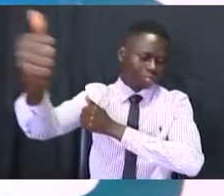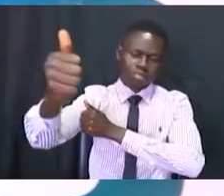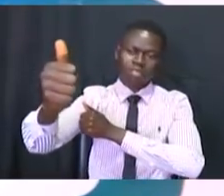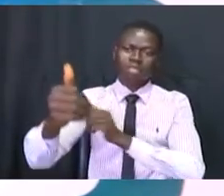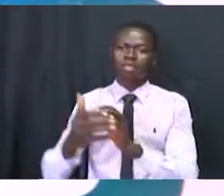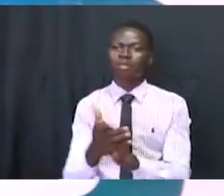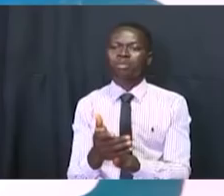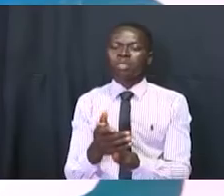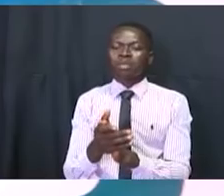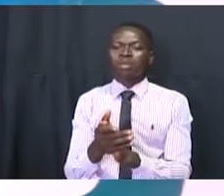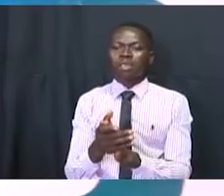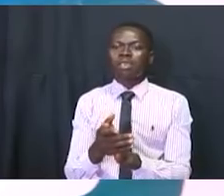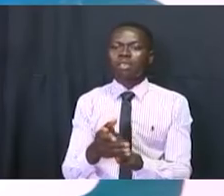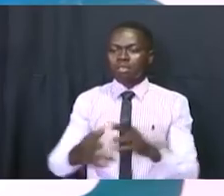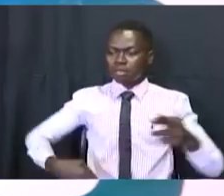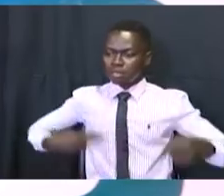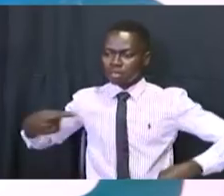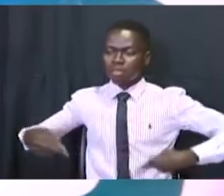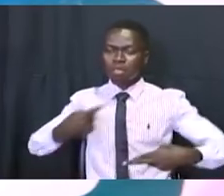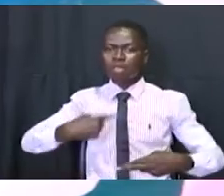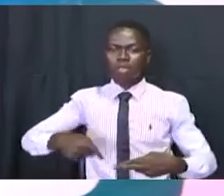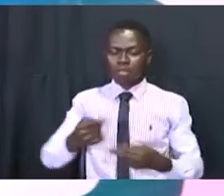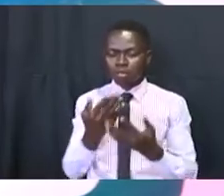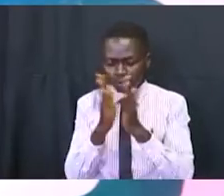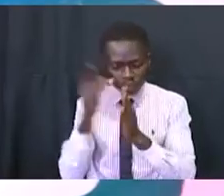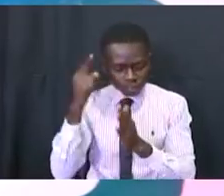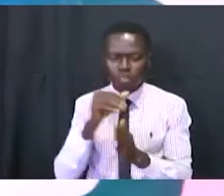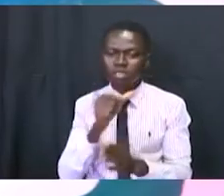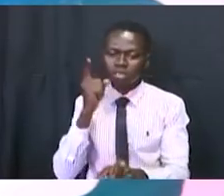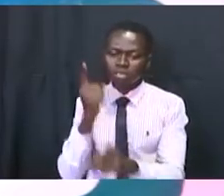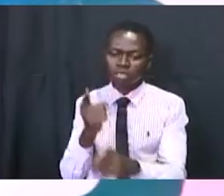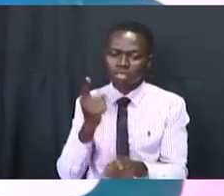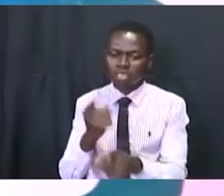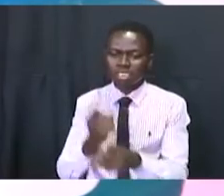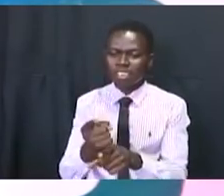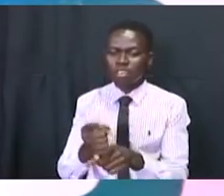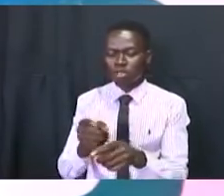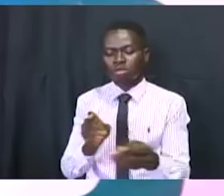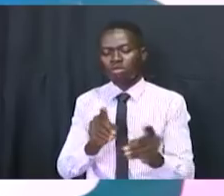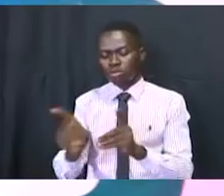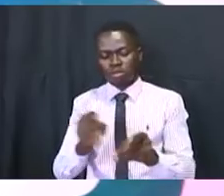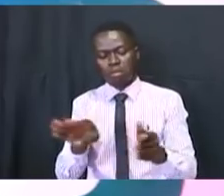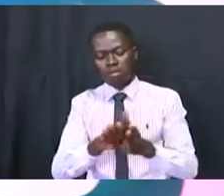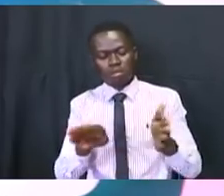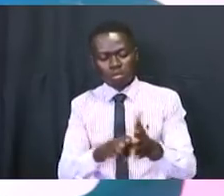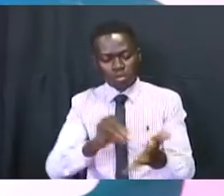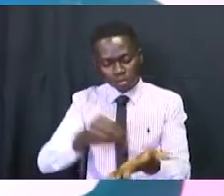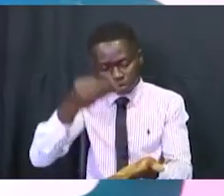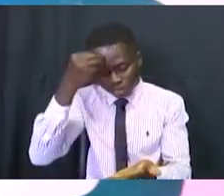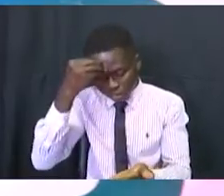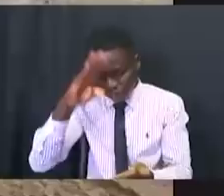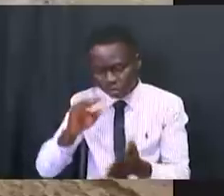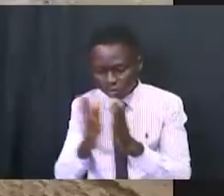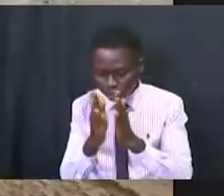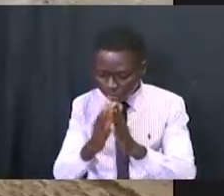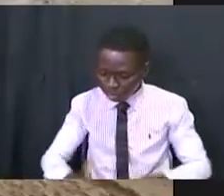The revival we are praying for, ladies and gentlemen, is not just renewal of Bible study and our prayer lives. No, not